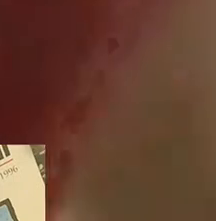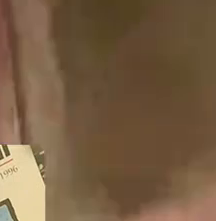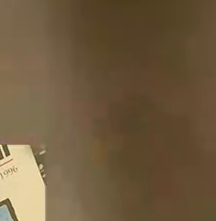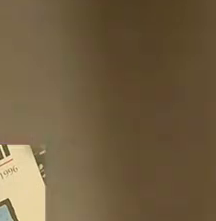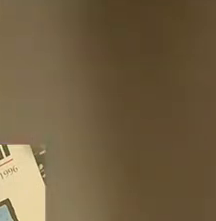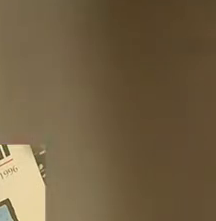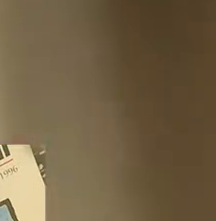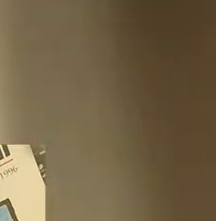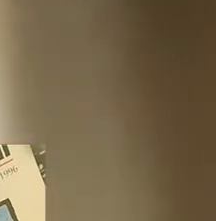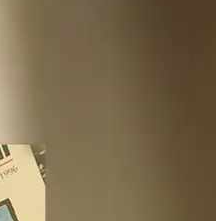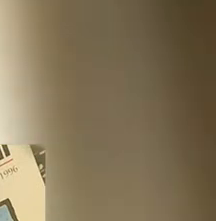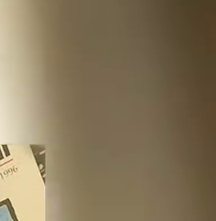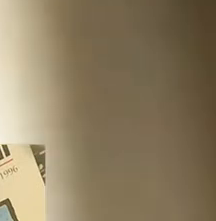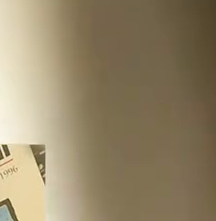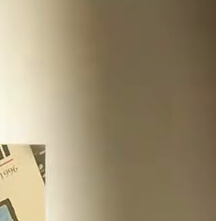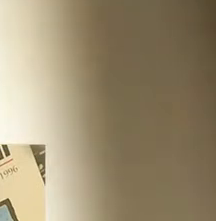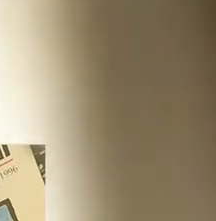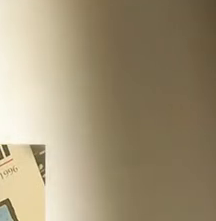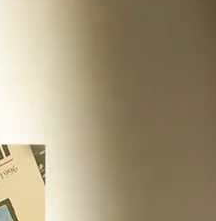thank you very much